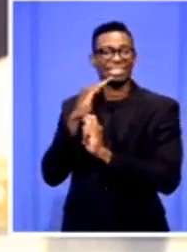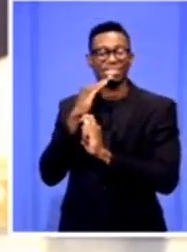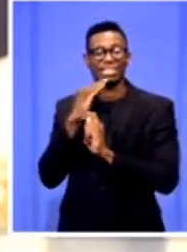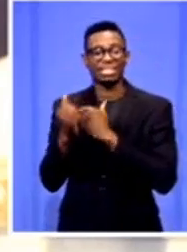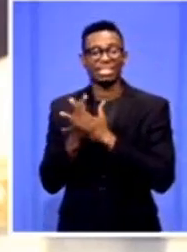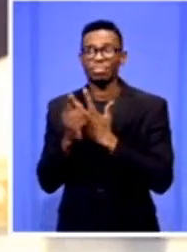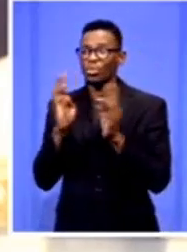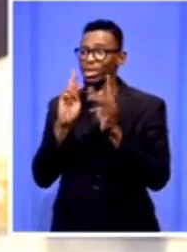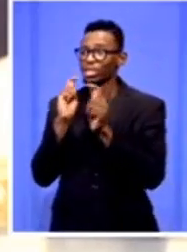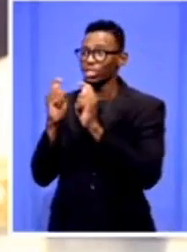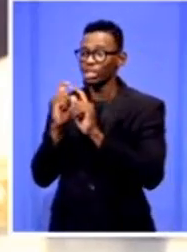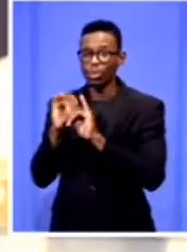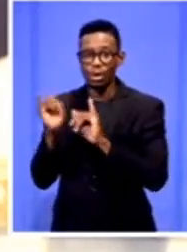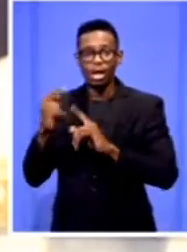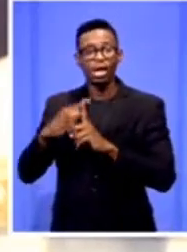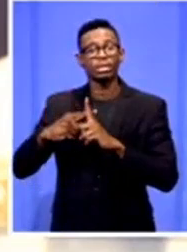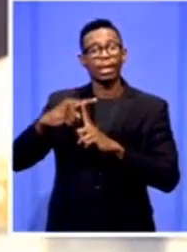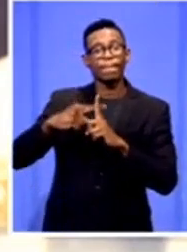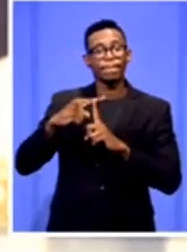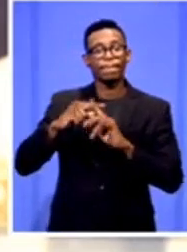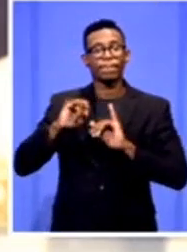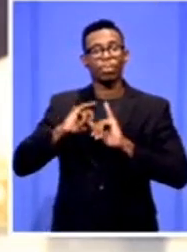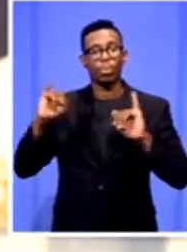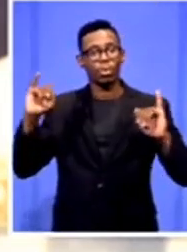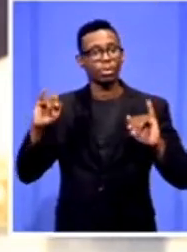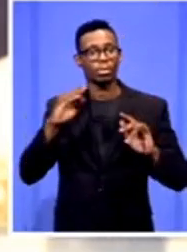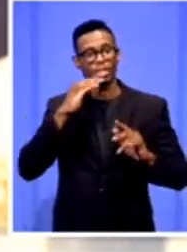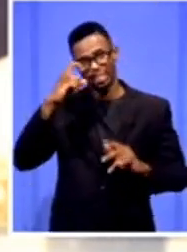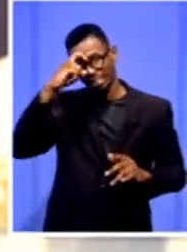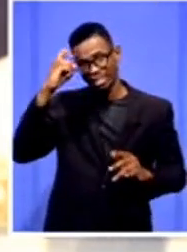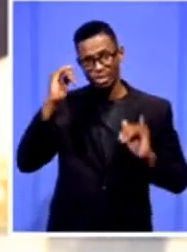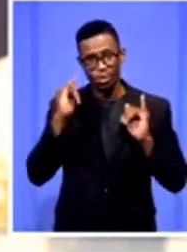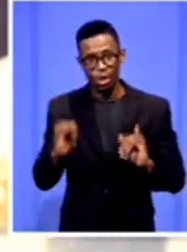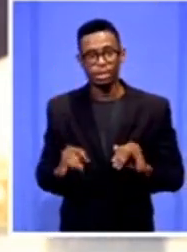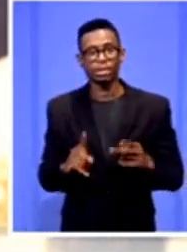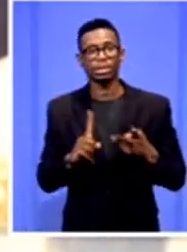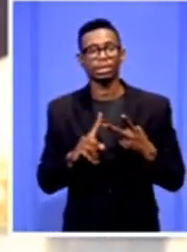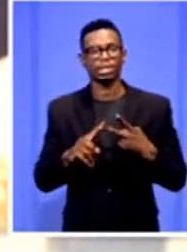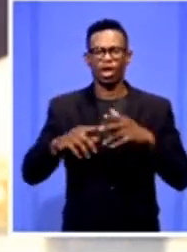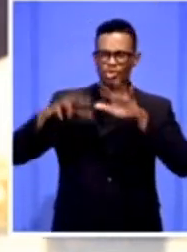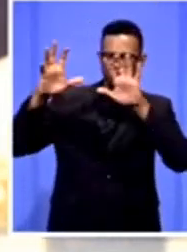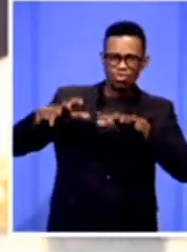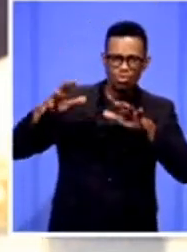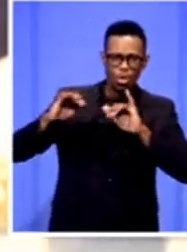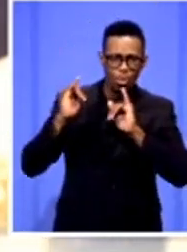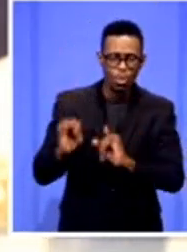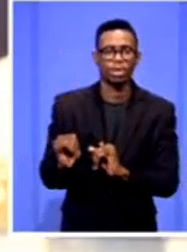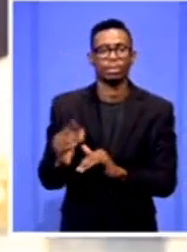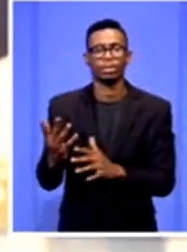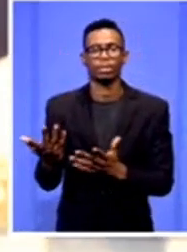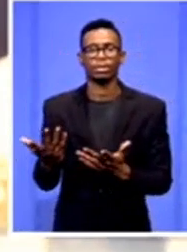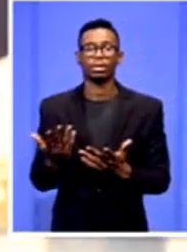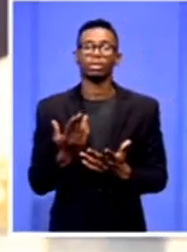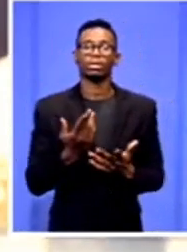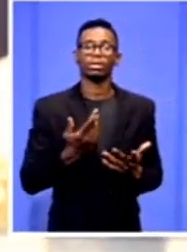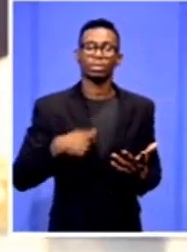and severe floods. Our 12-month training internship program in environmental